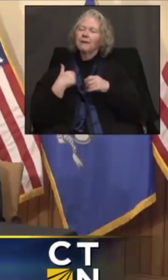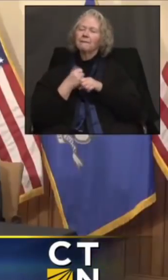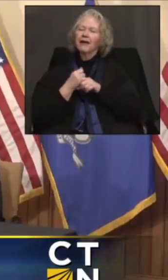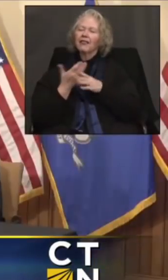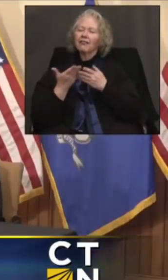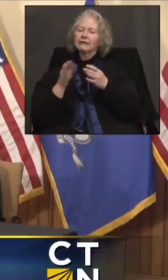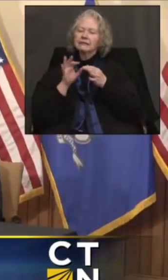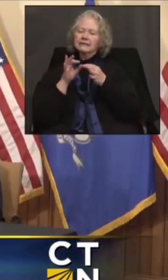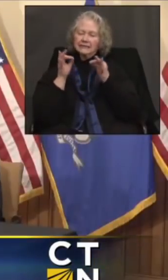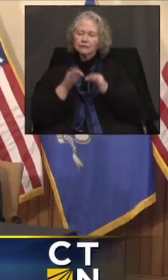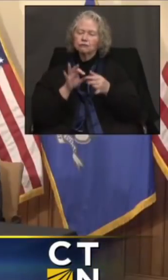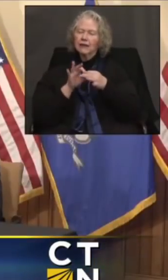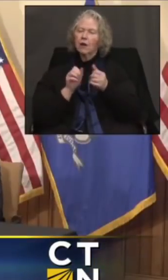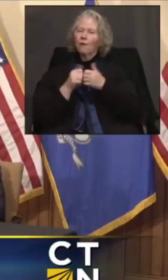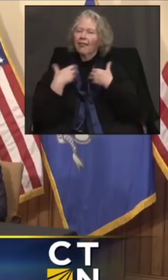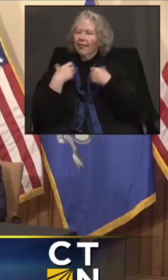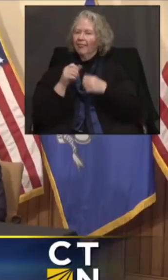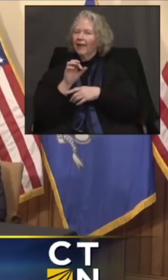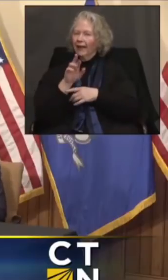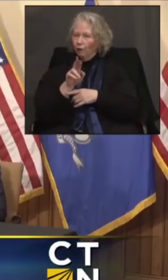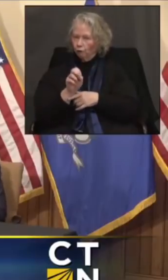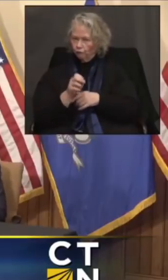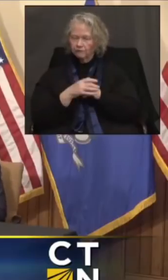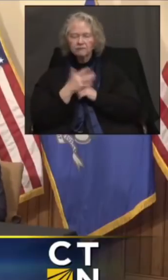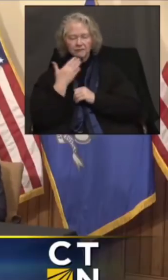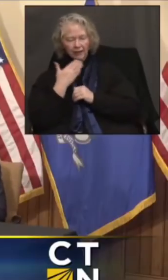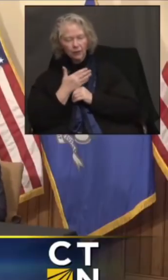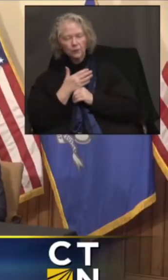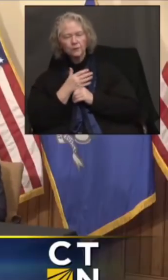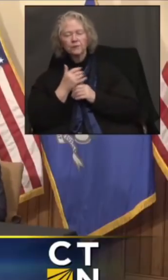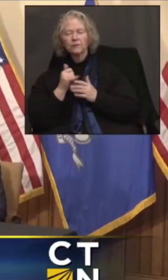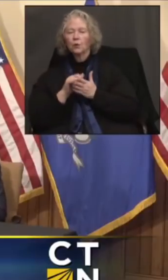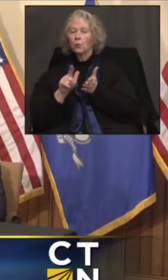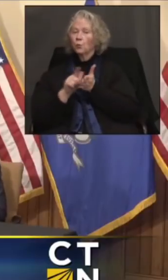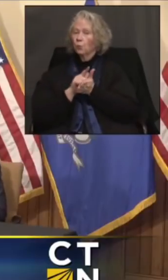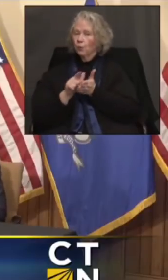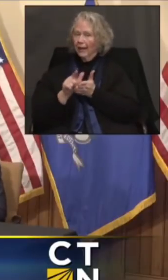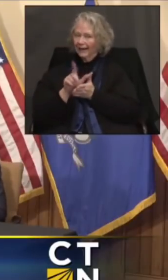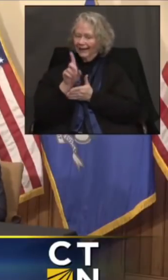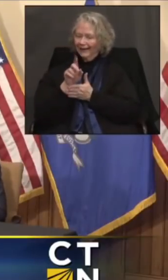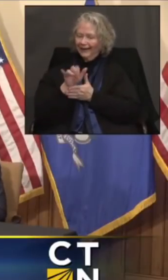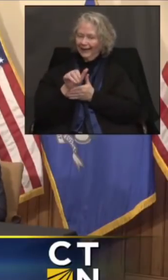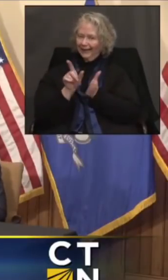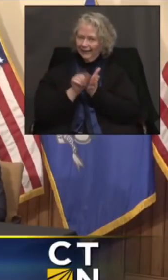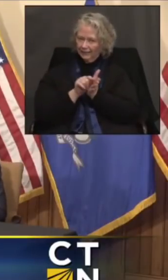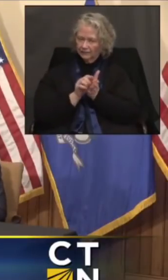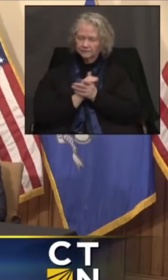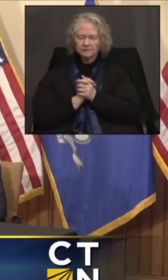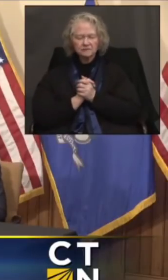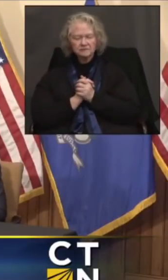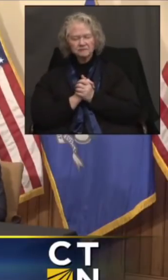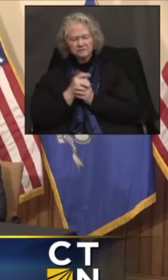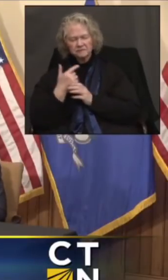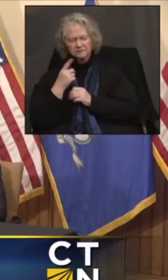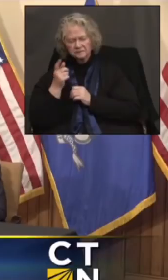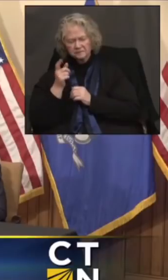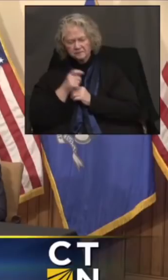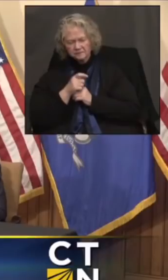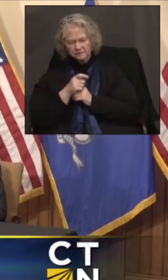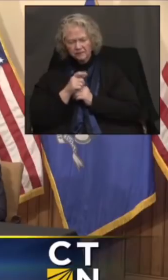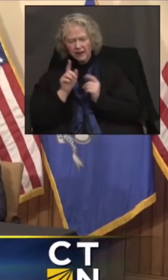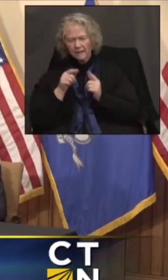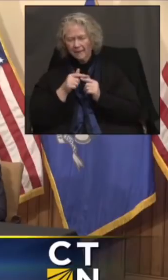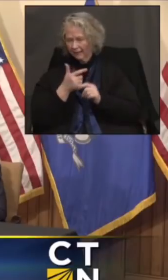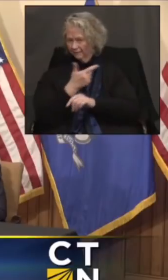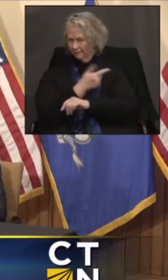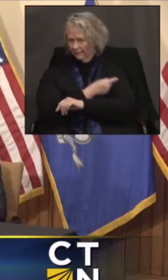much. The Day of New London. Hi, Governor. I had another question on the topic of vaccine